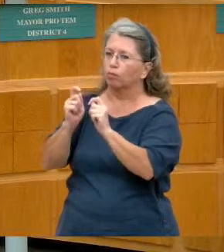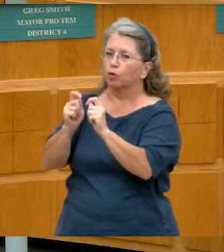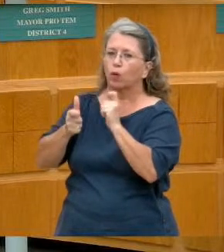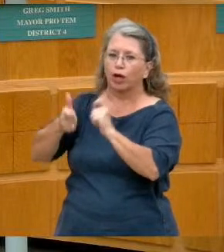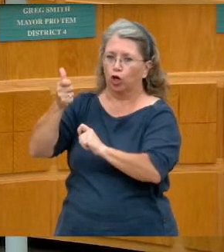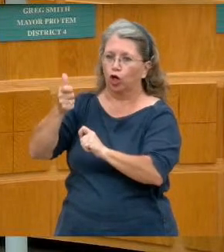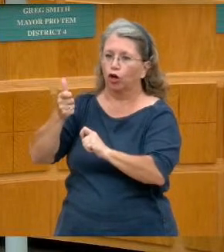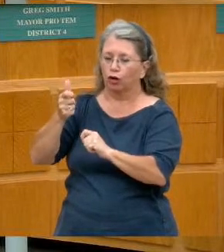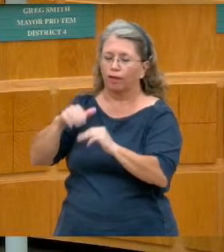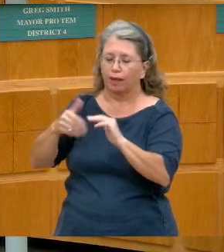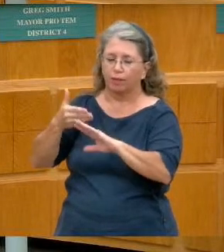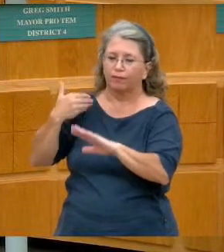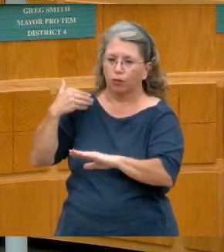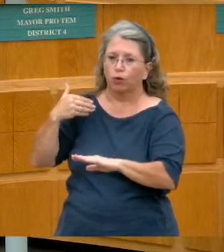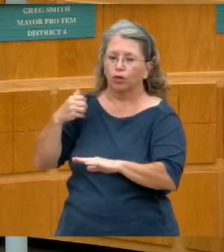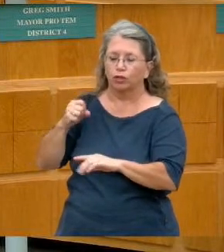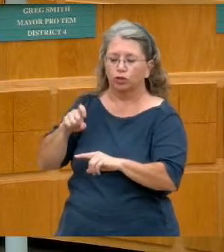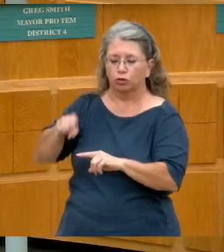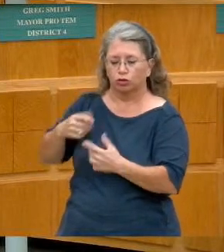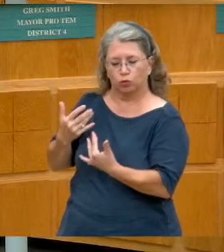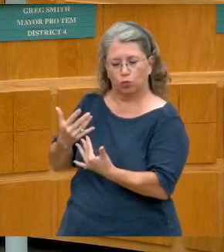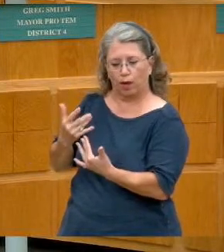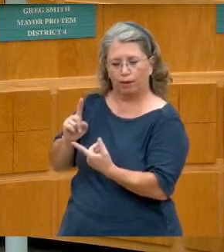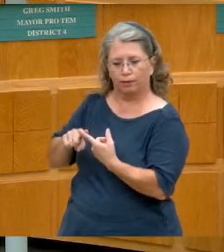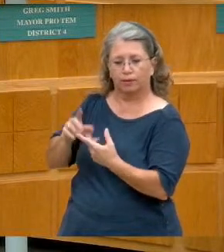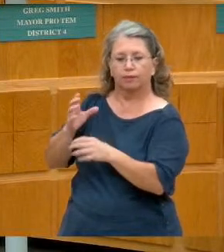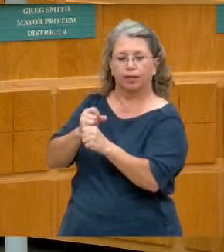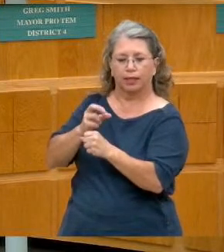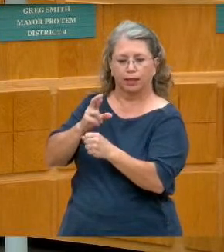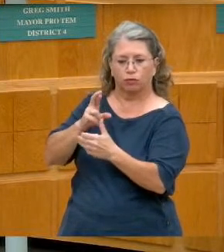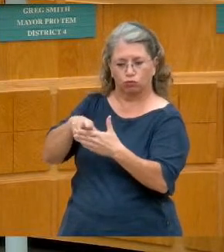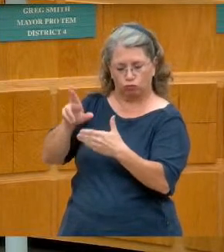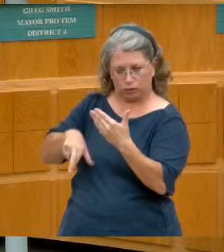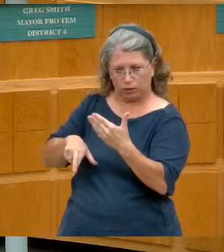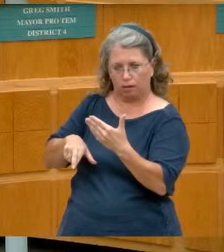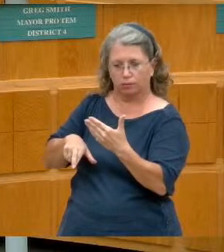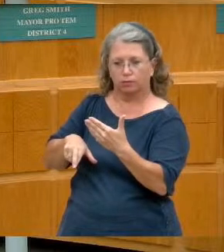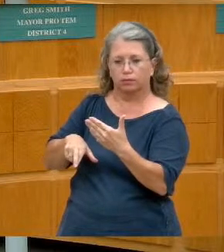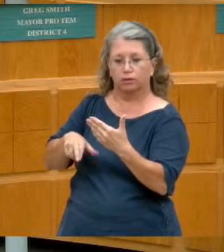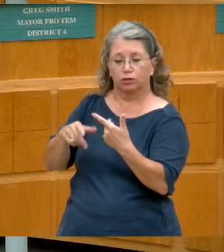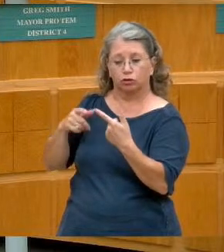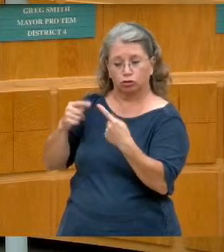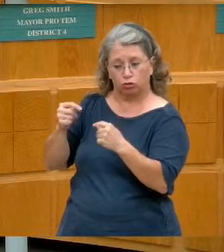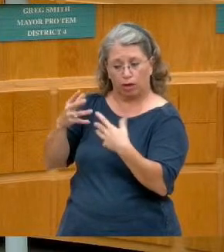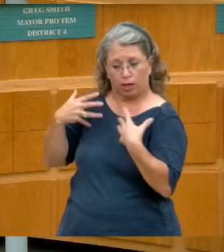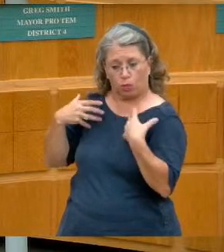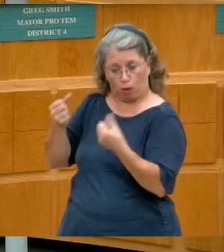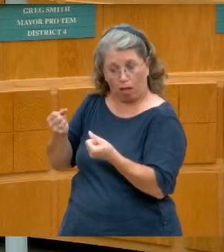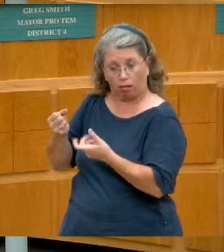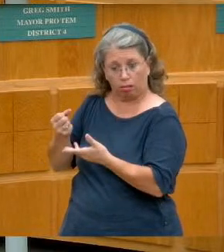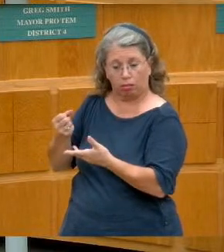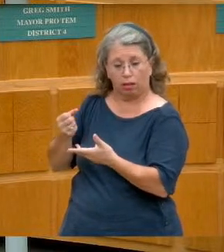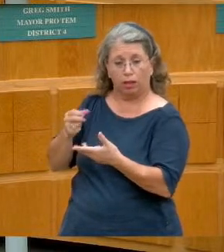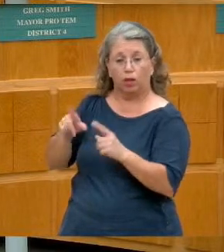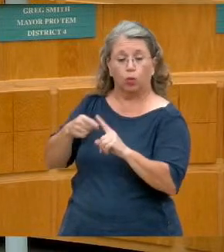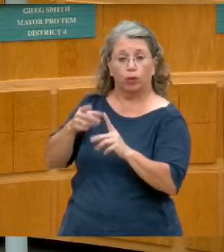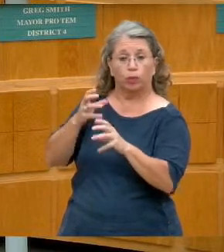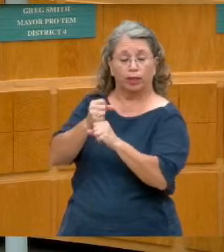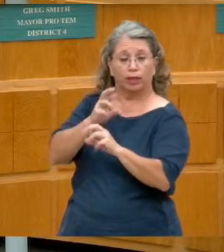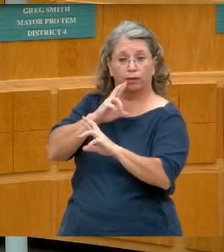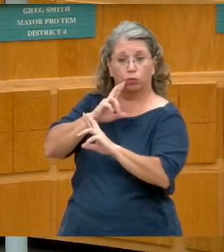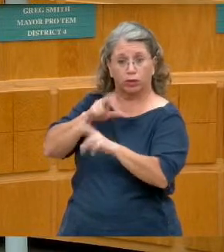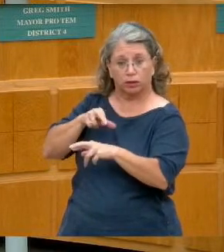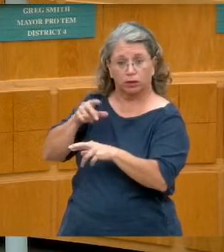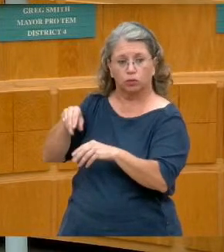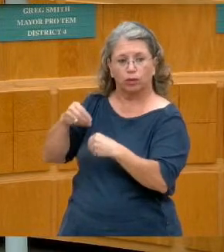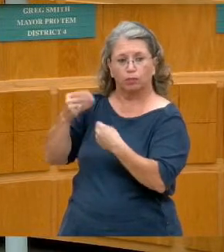weeks ago, and so they should just wait till they get those results, try to get well, and as soon as we give the results, then we give